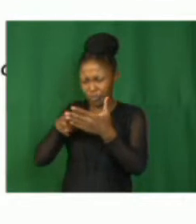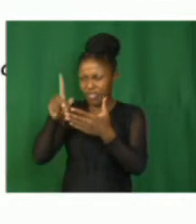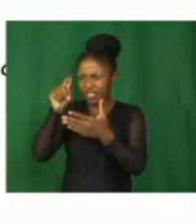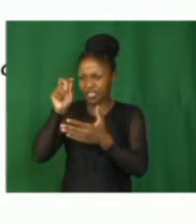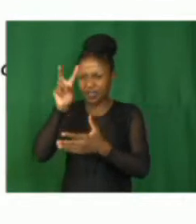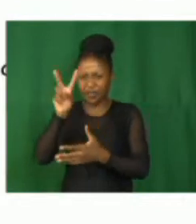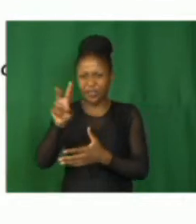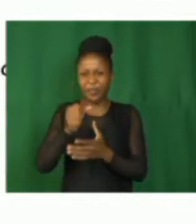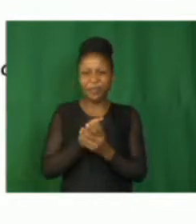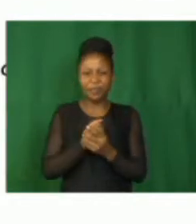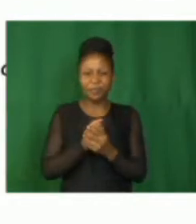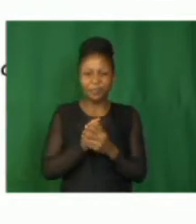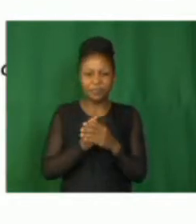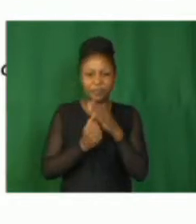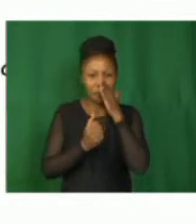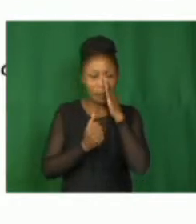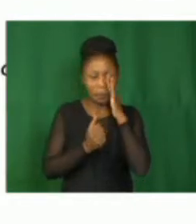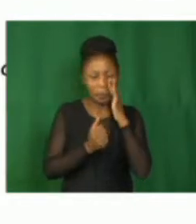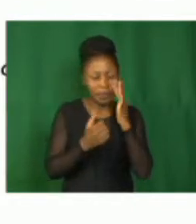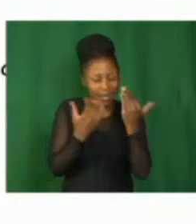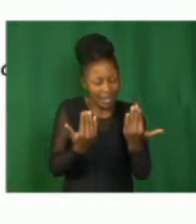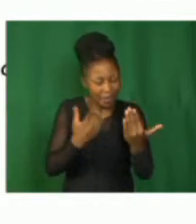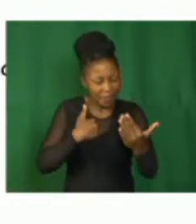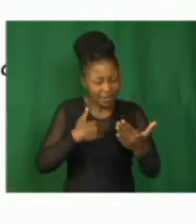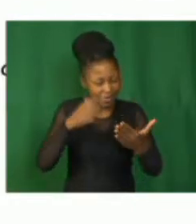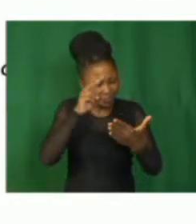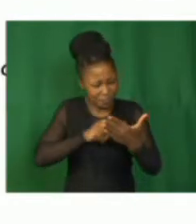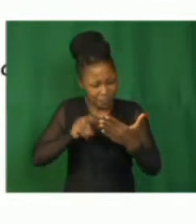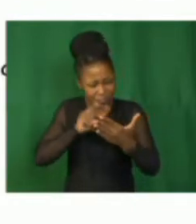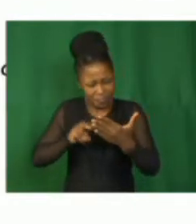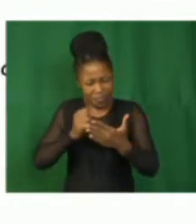home. Now I am reading.